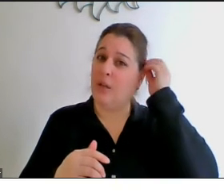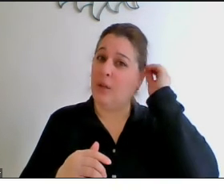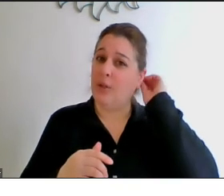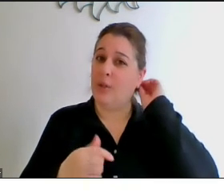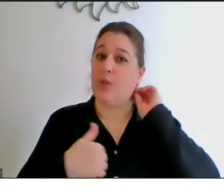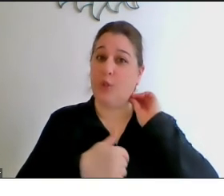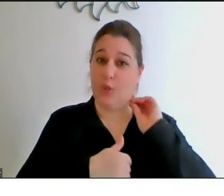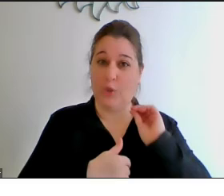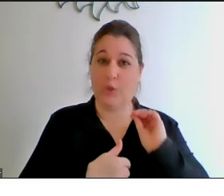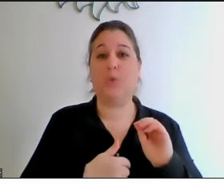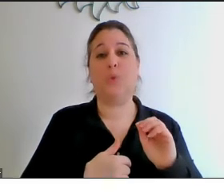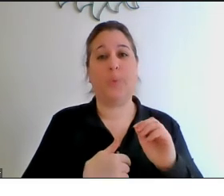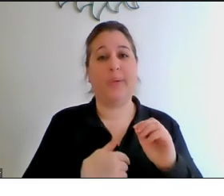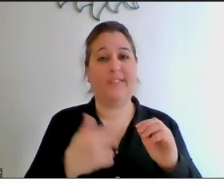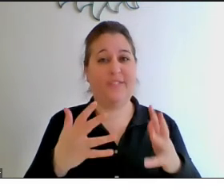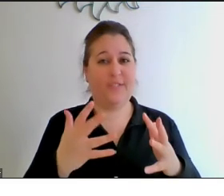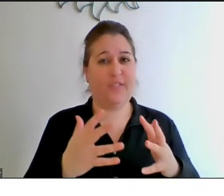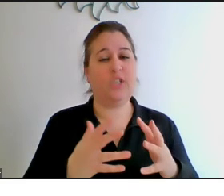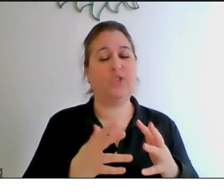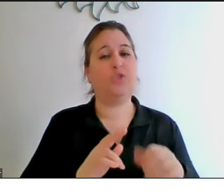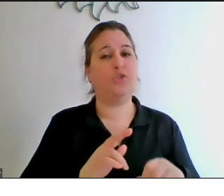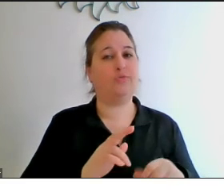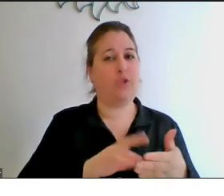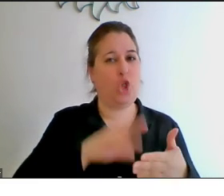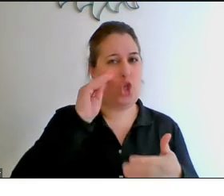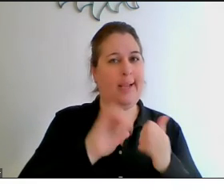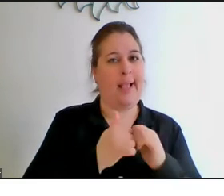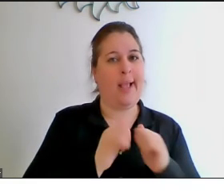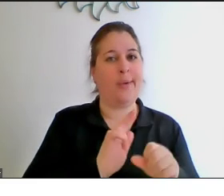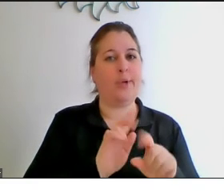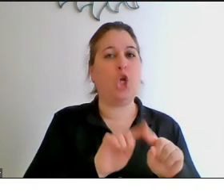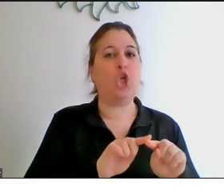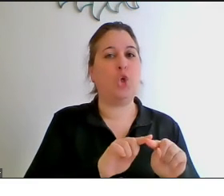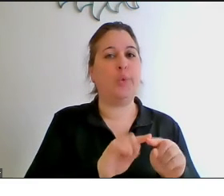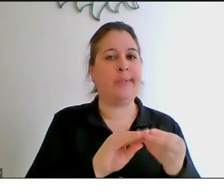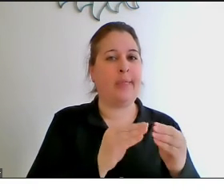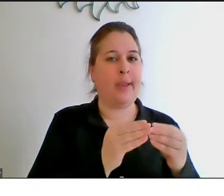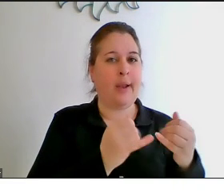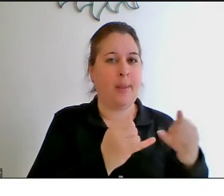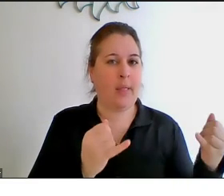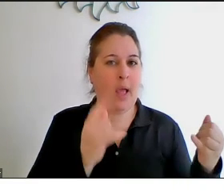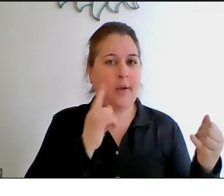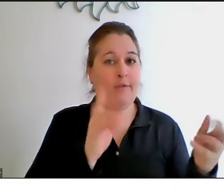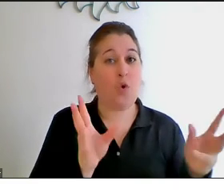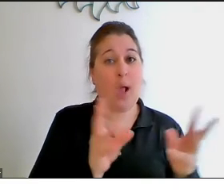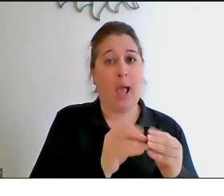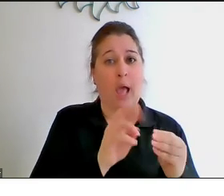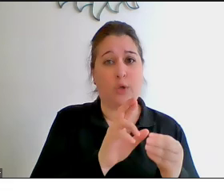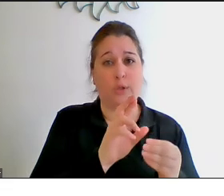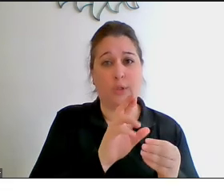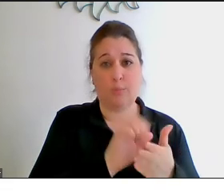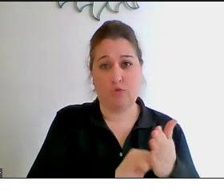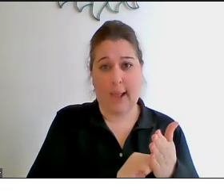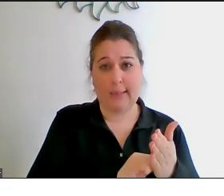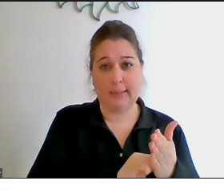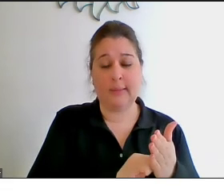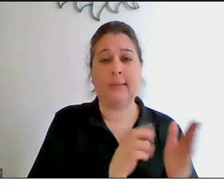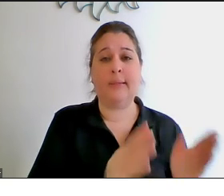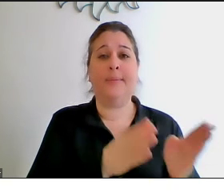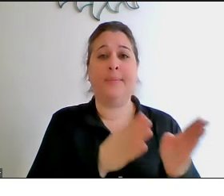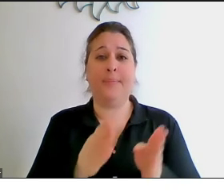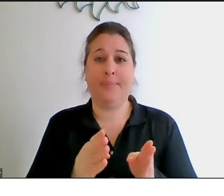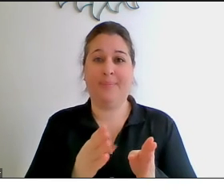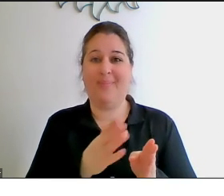All right, so we use the number line to add and subtract integers. That was one strategy. And we learned another